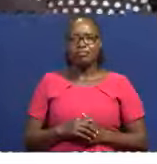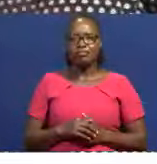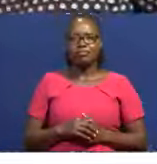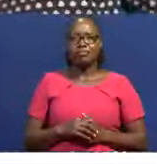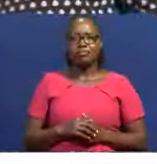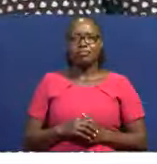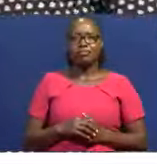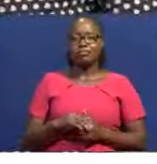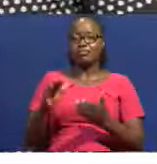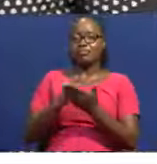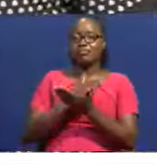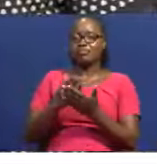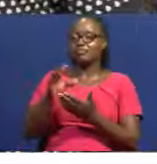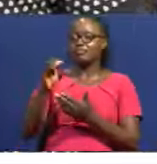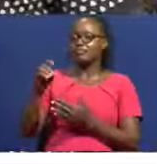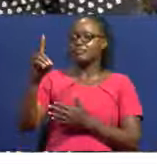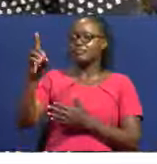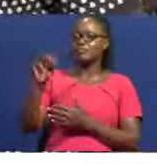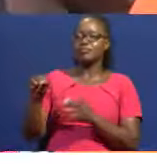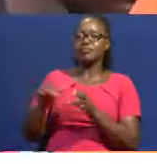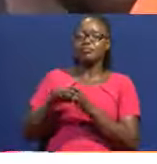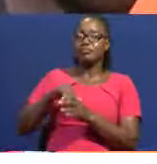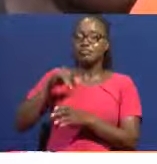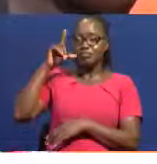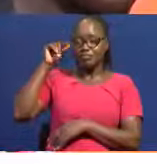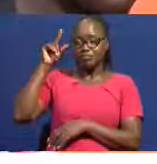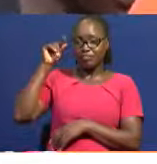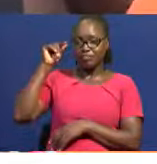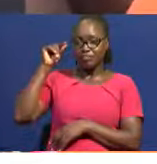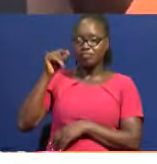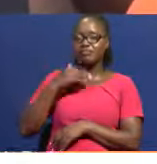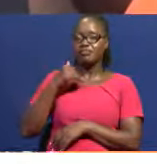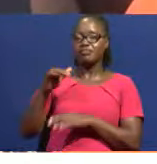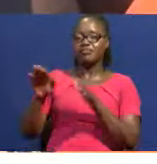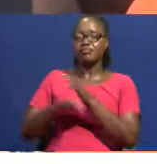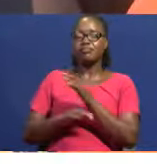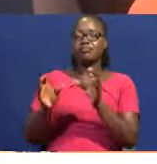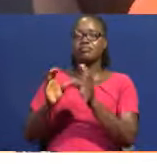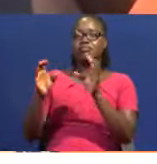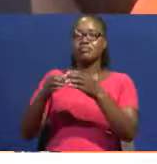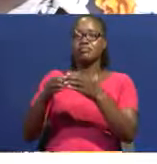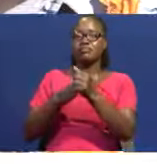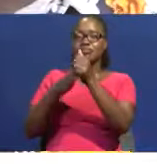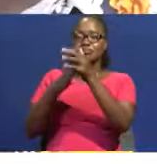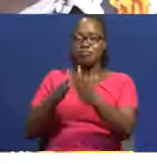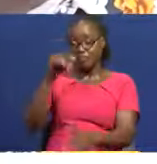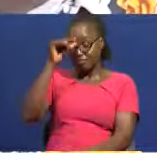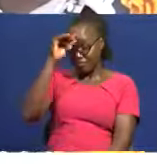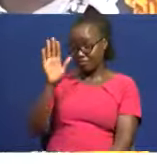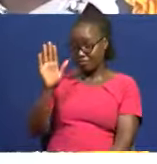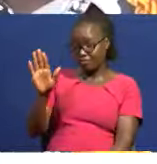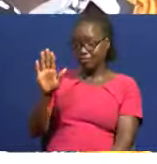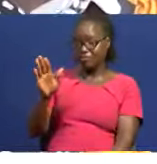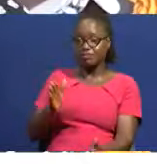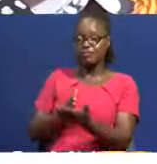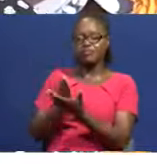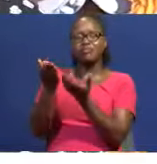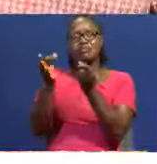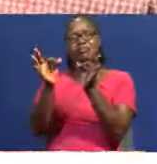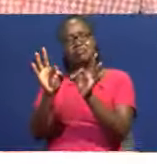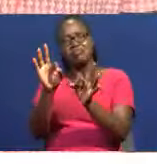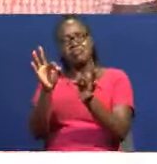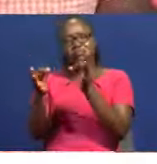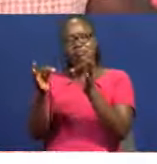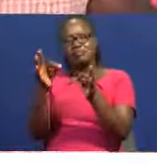This comes as a section of ODM members in Mombasa called on the deputy party leader Governor Abdul Somad Nasir to ensure free and